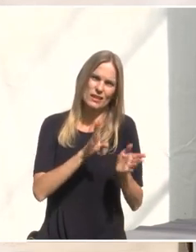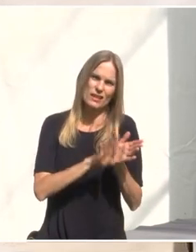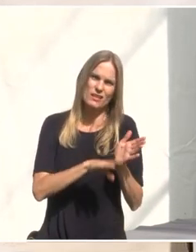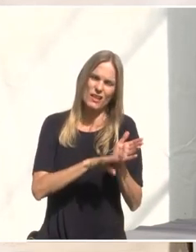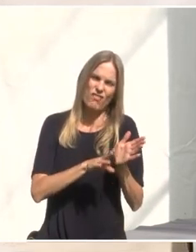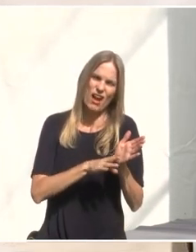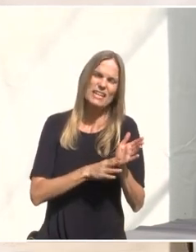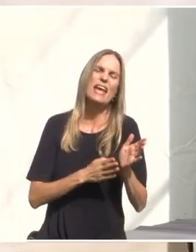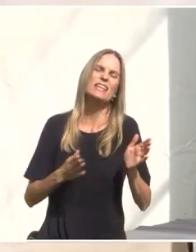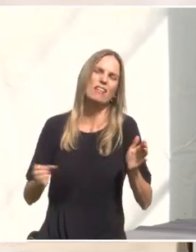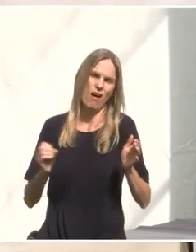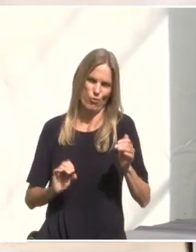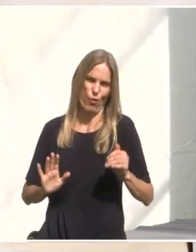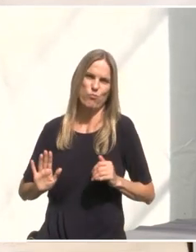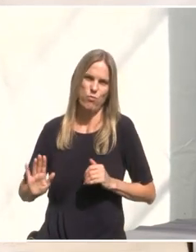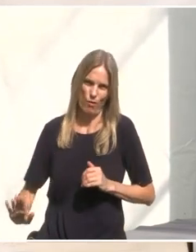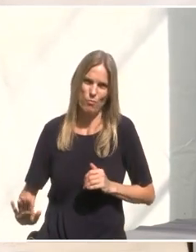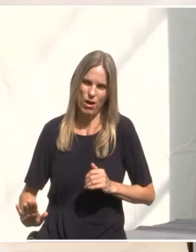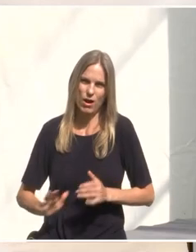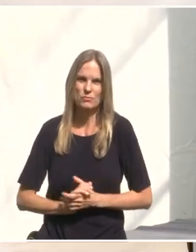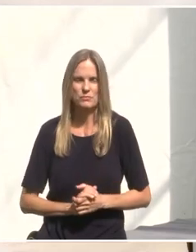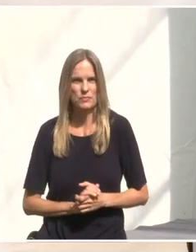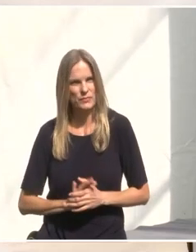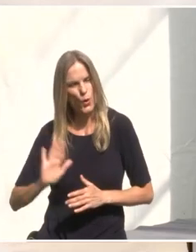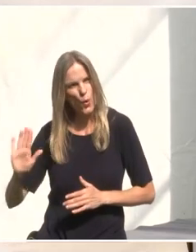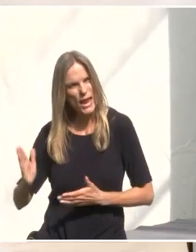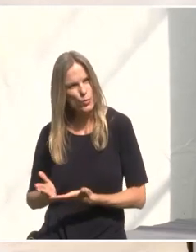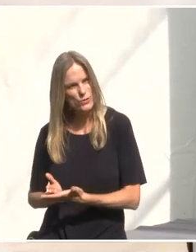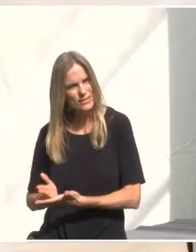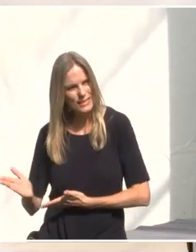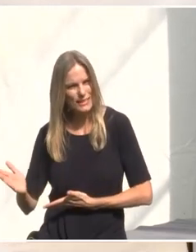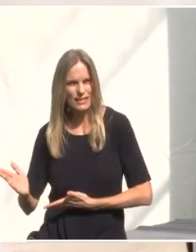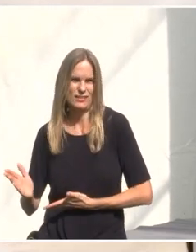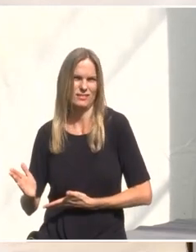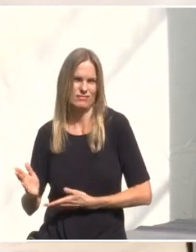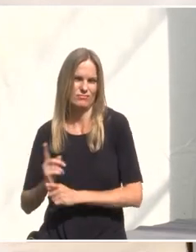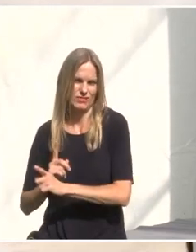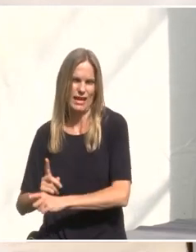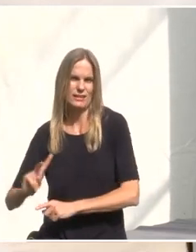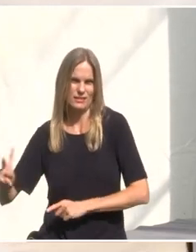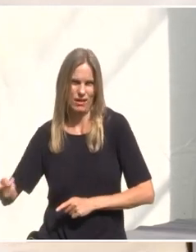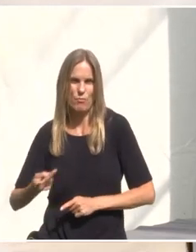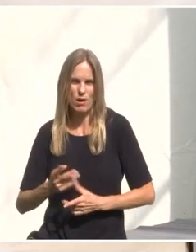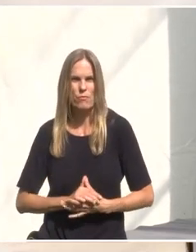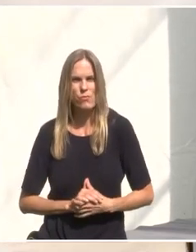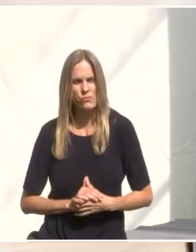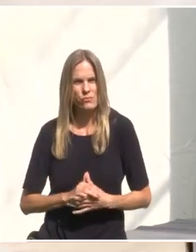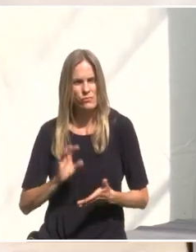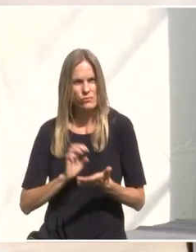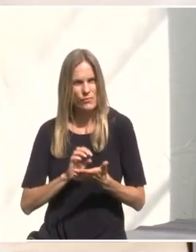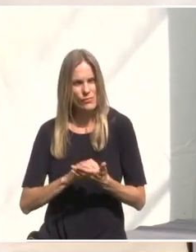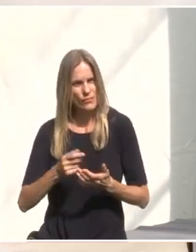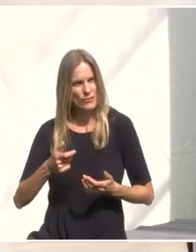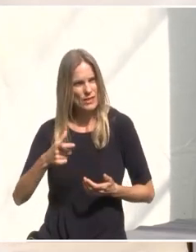Eastern European man sort of way of life and health outcomes. So in most areas